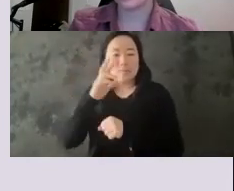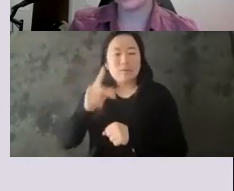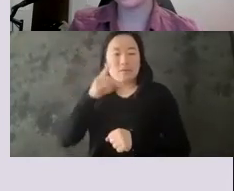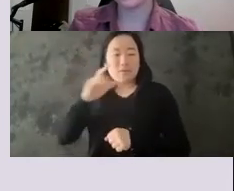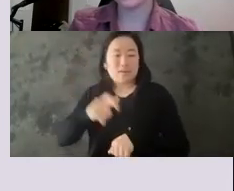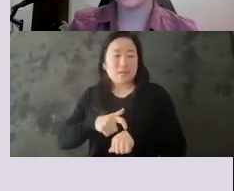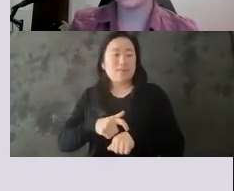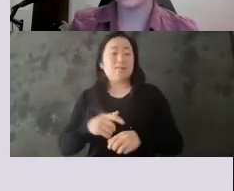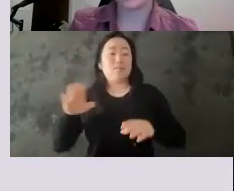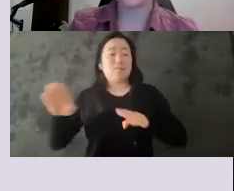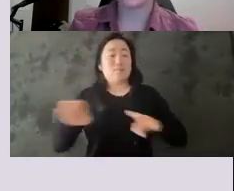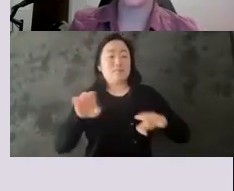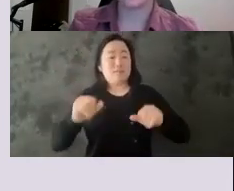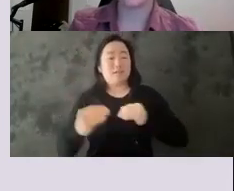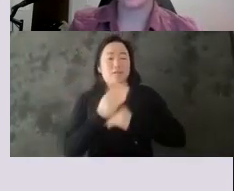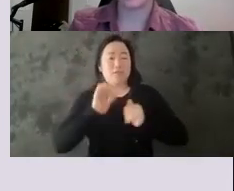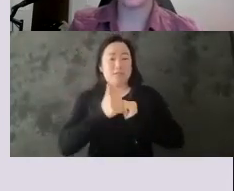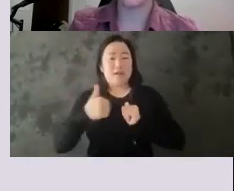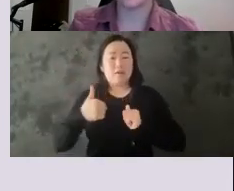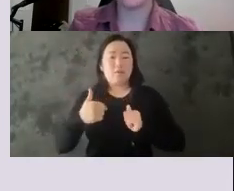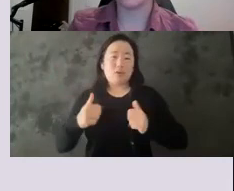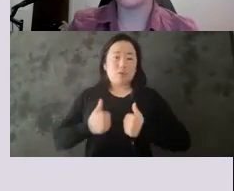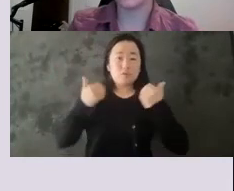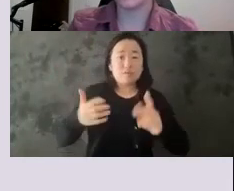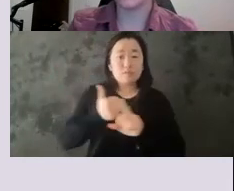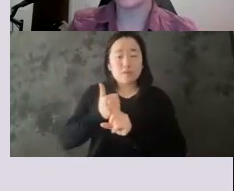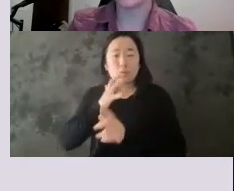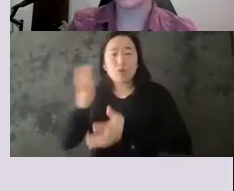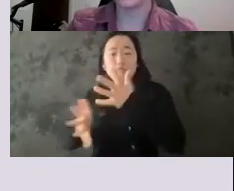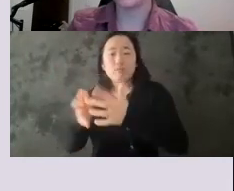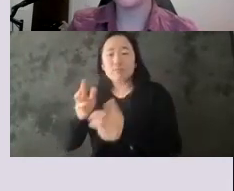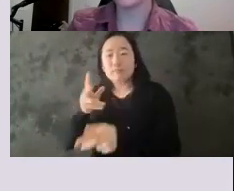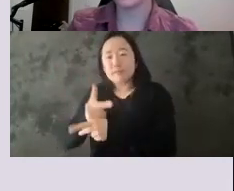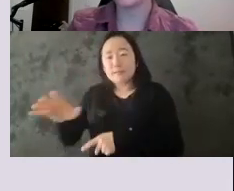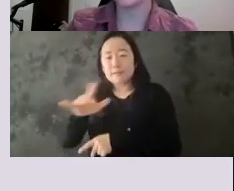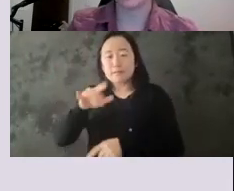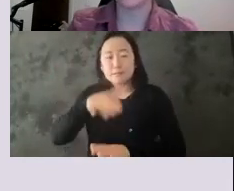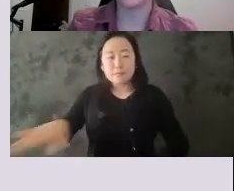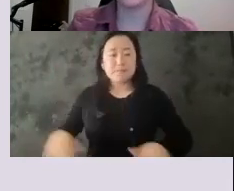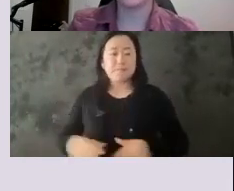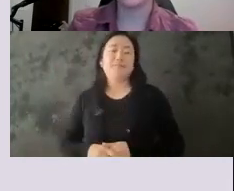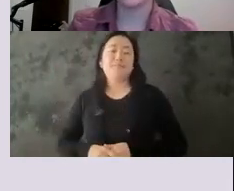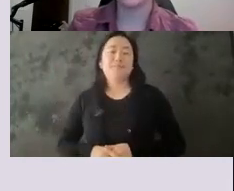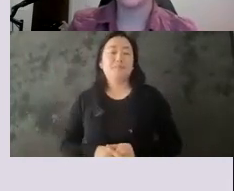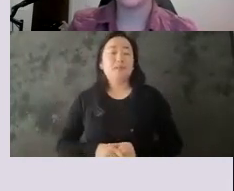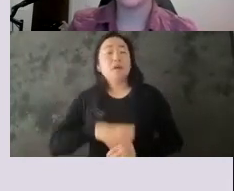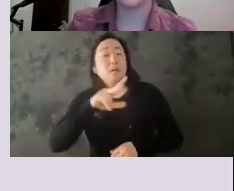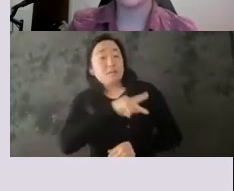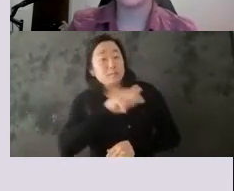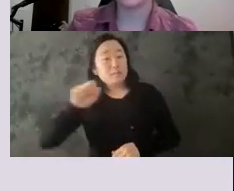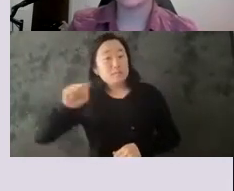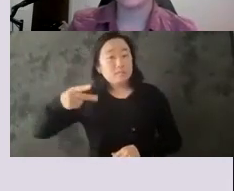Personal space, right, that's something to think about. That's very important when you're interacting with people who've experienced trauma.